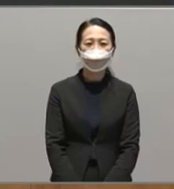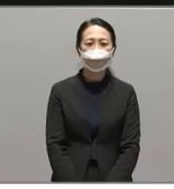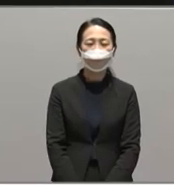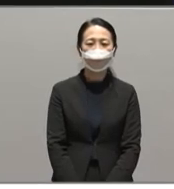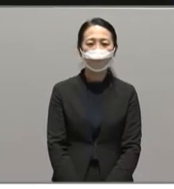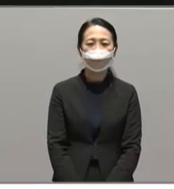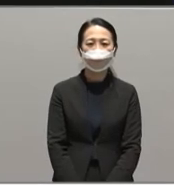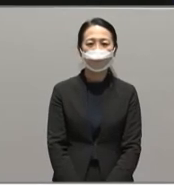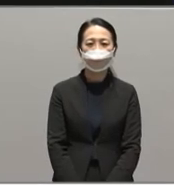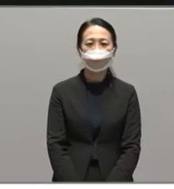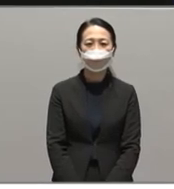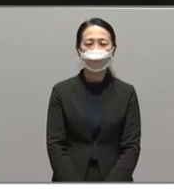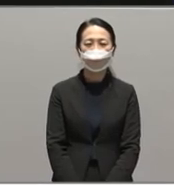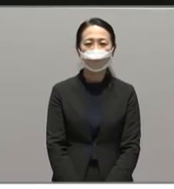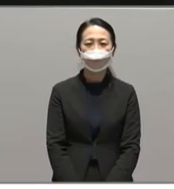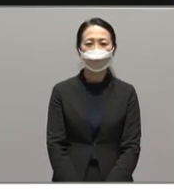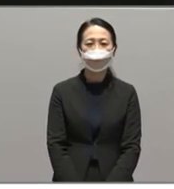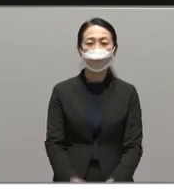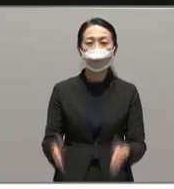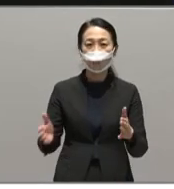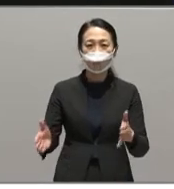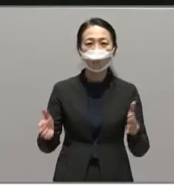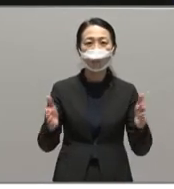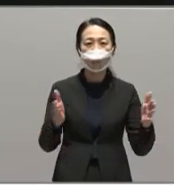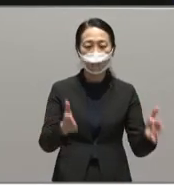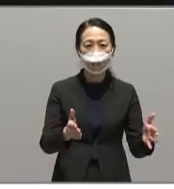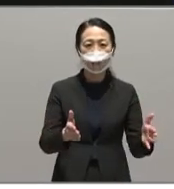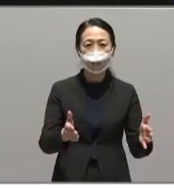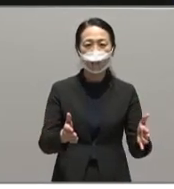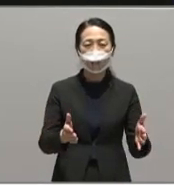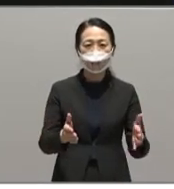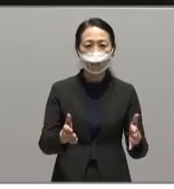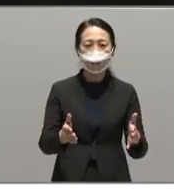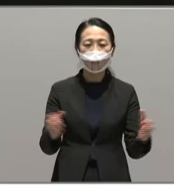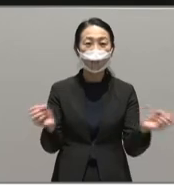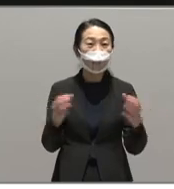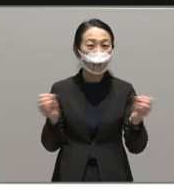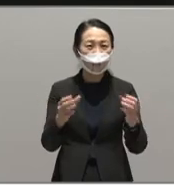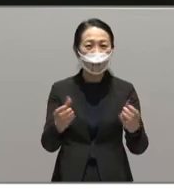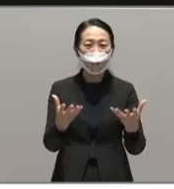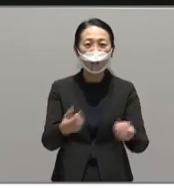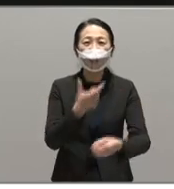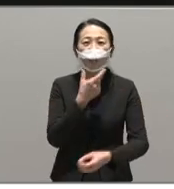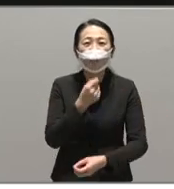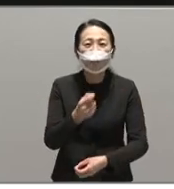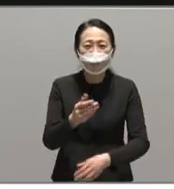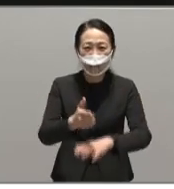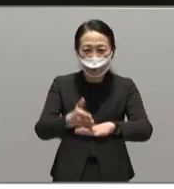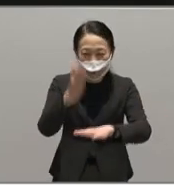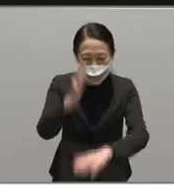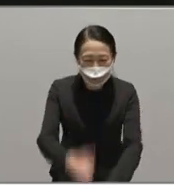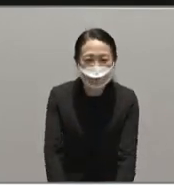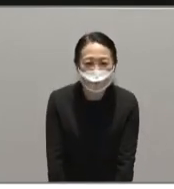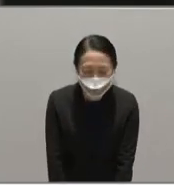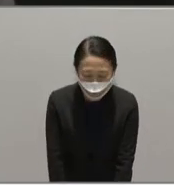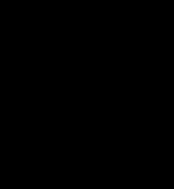this prefecture. Thank you very much. Please give him a round of big applause. That concludes this session. Thank you for your attention.